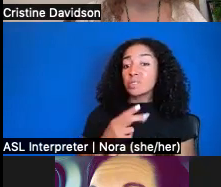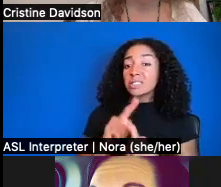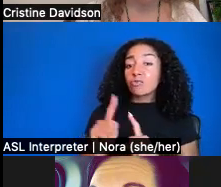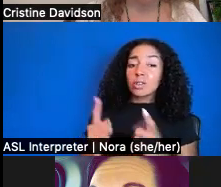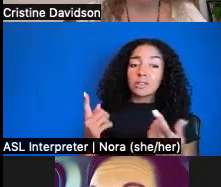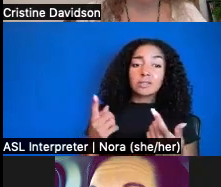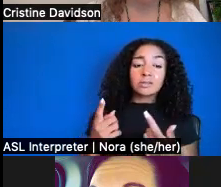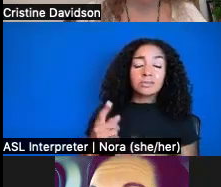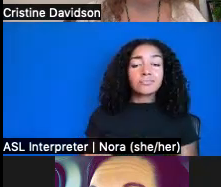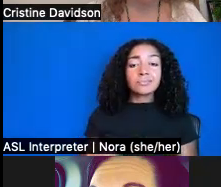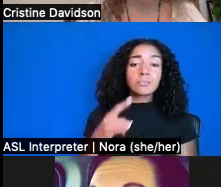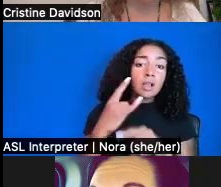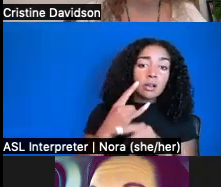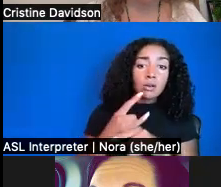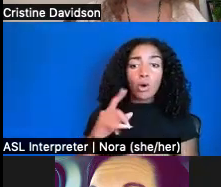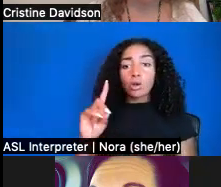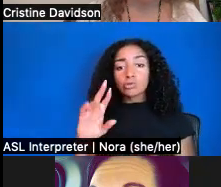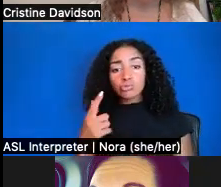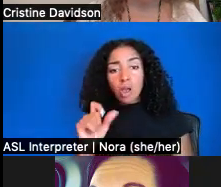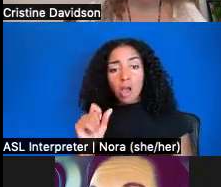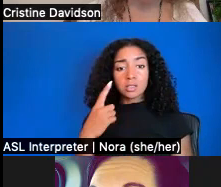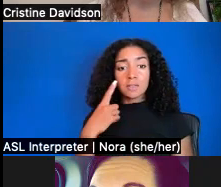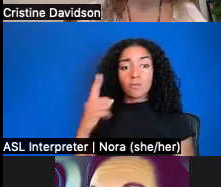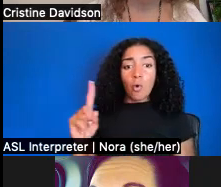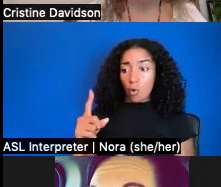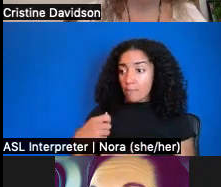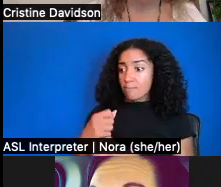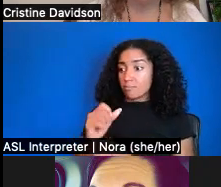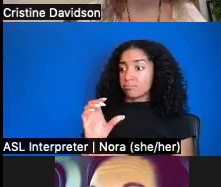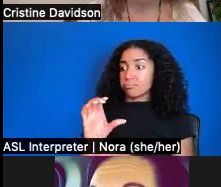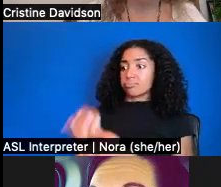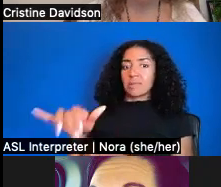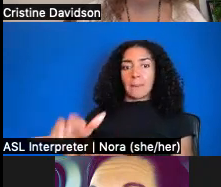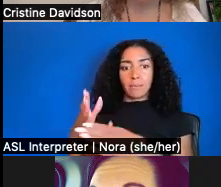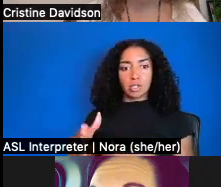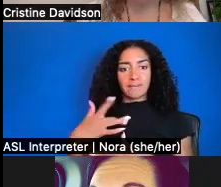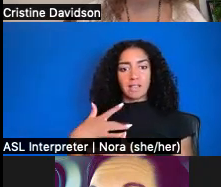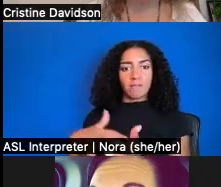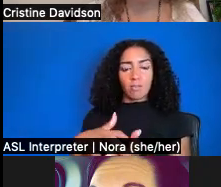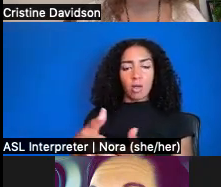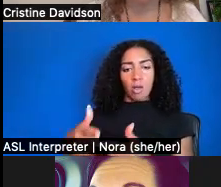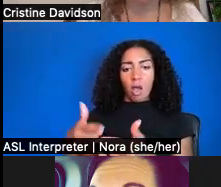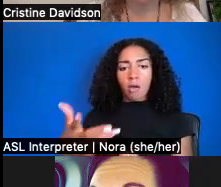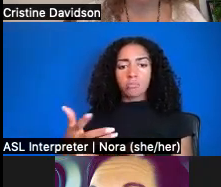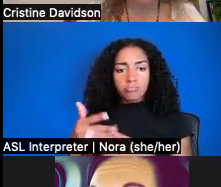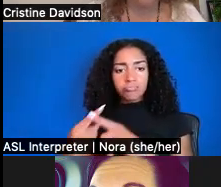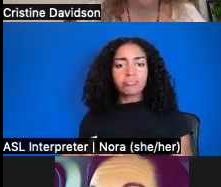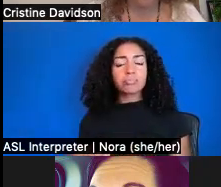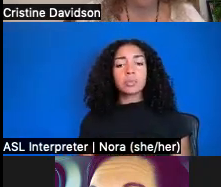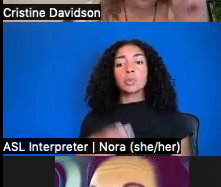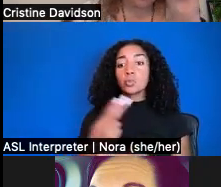intimate partner violence as an excuse, right? And then, of course, isolation. It's a tried and true tactic, is to